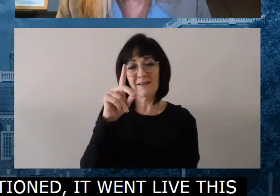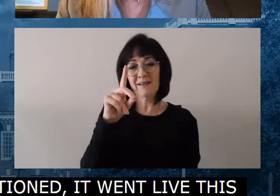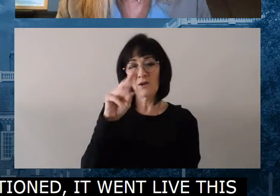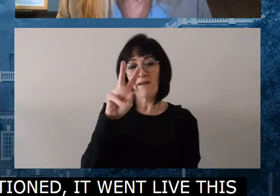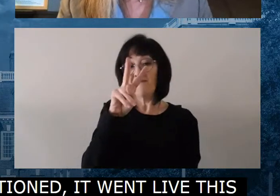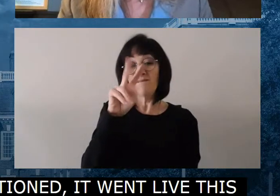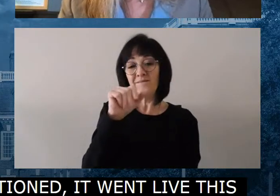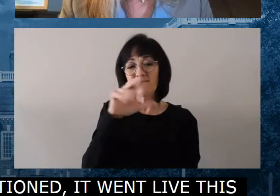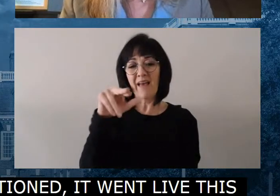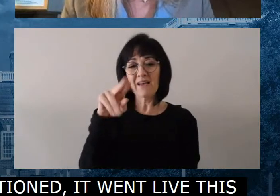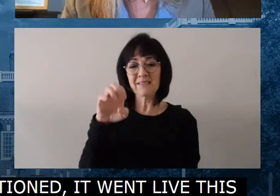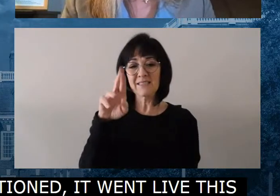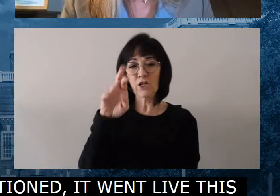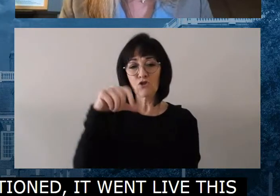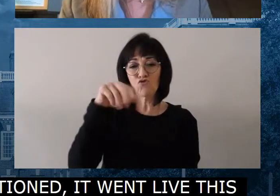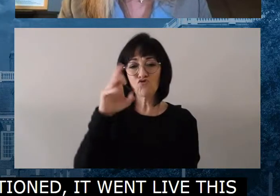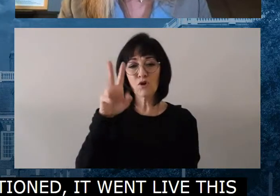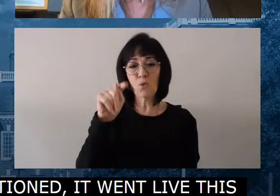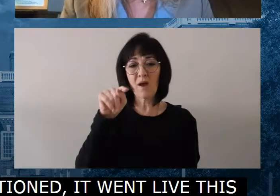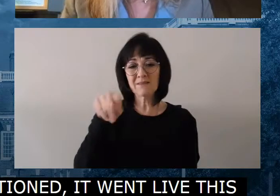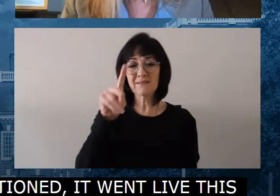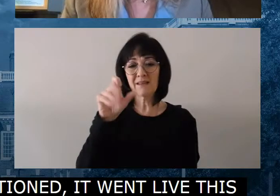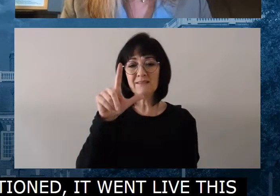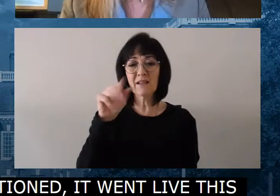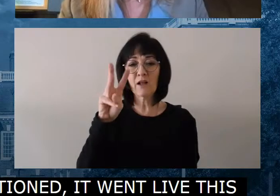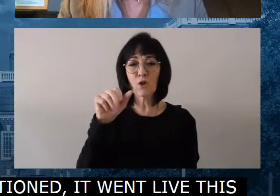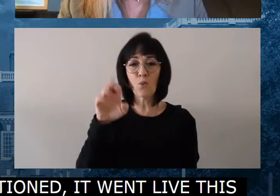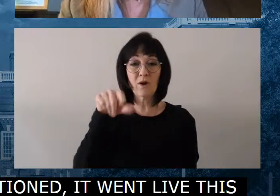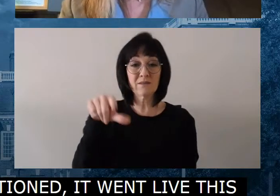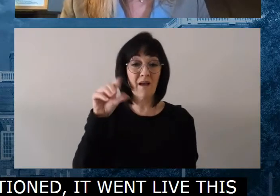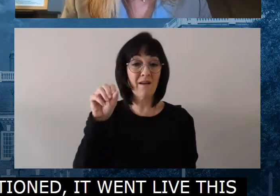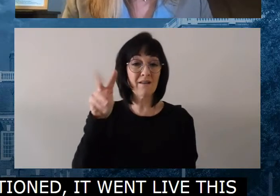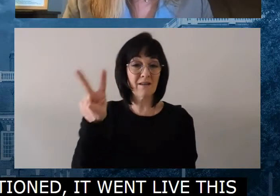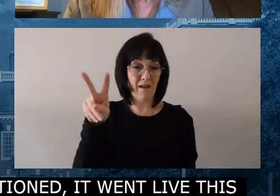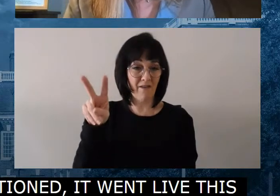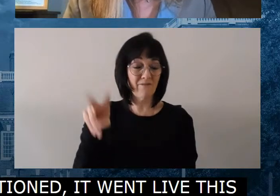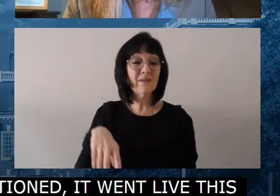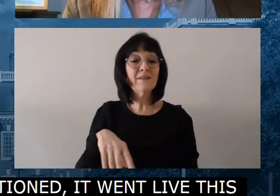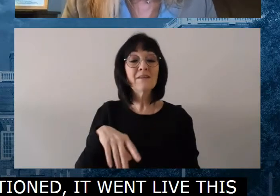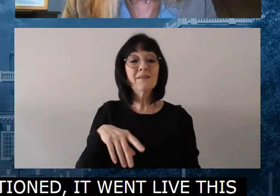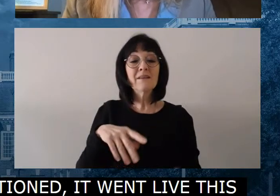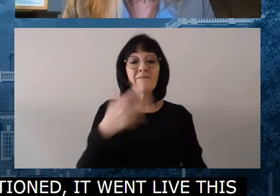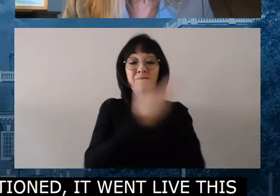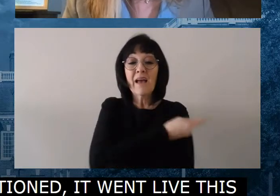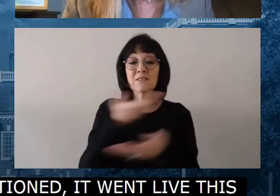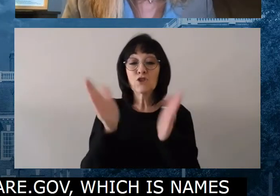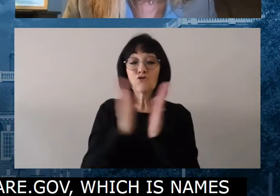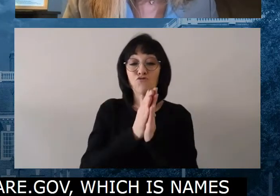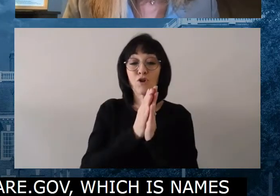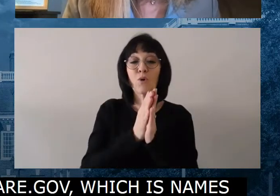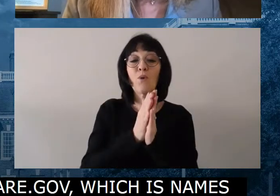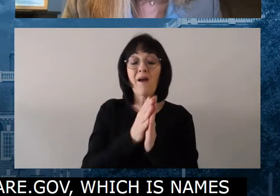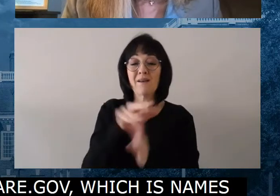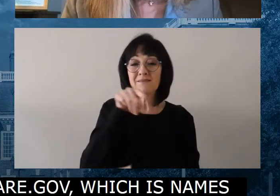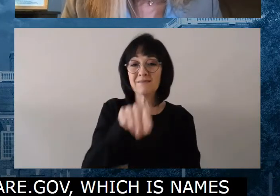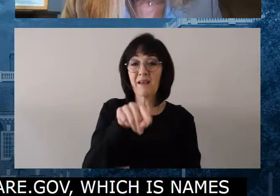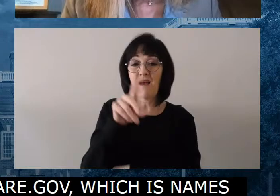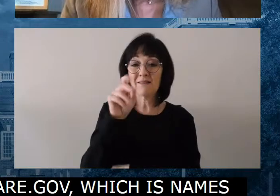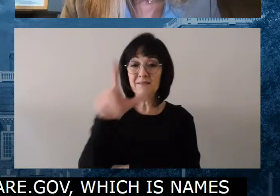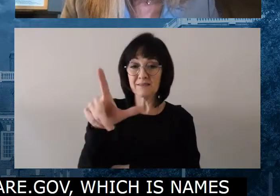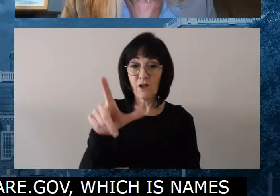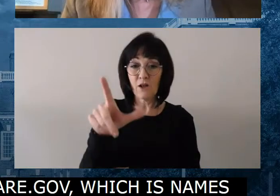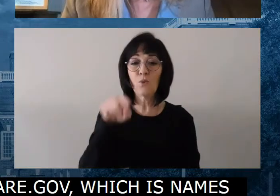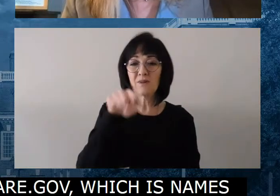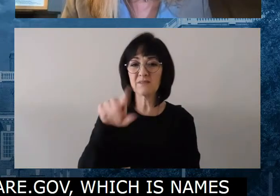names for Delawareans who are aged 50 and up for our state